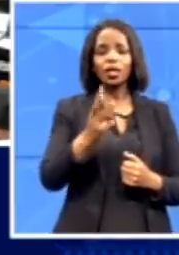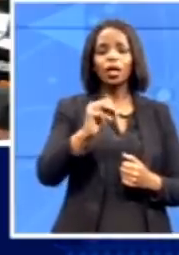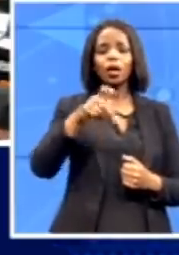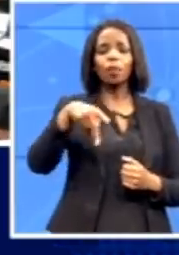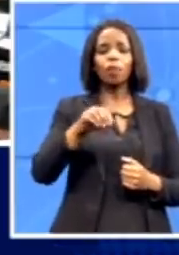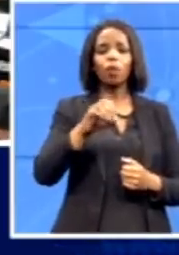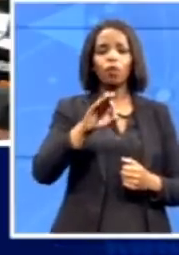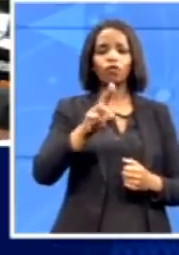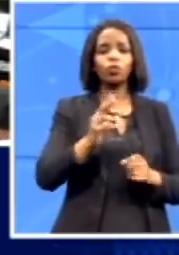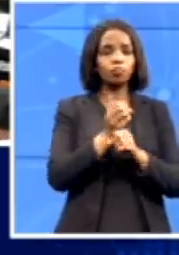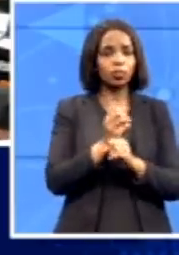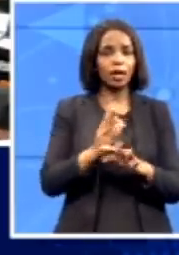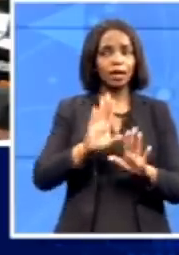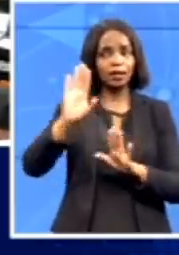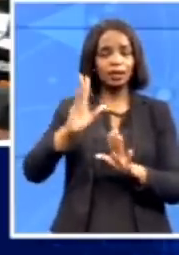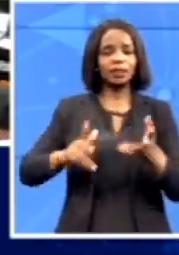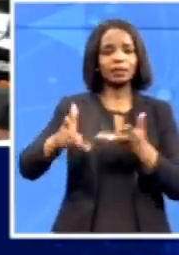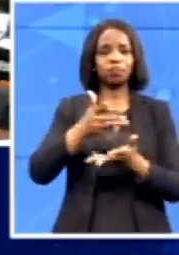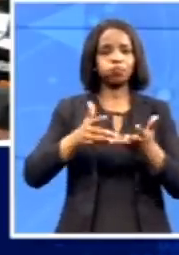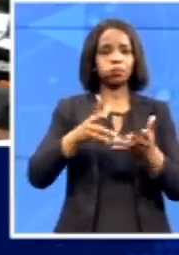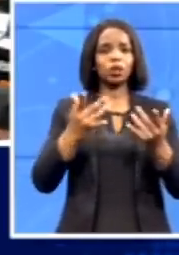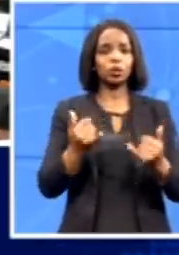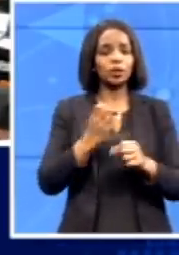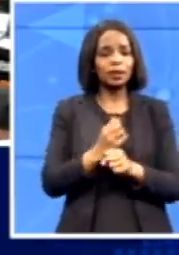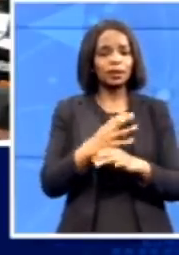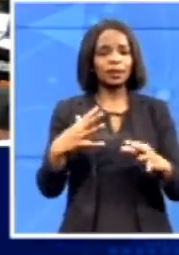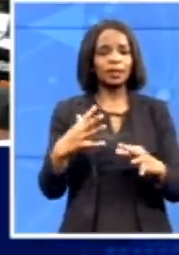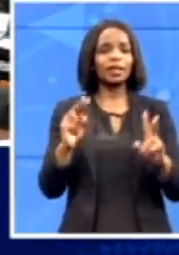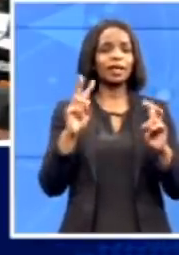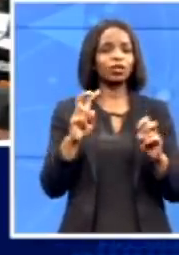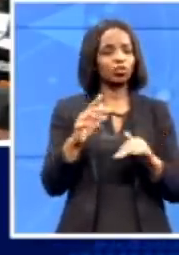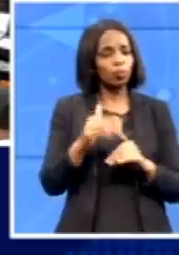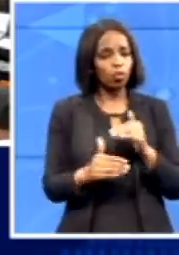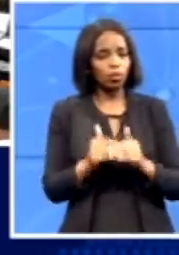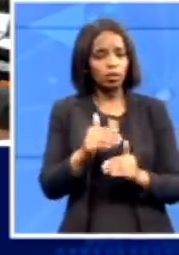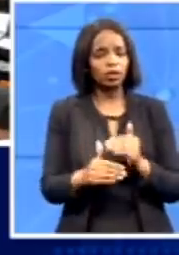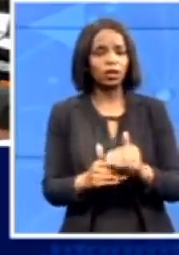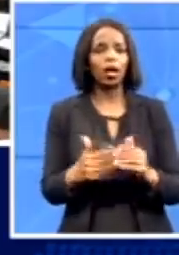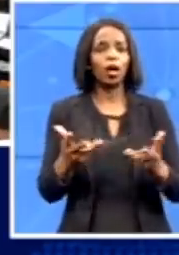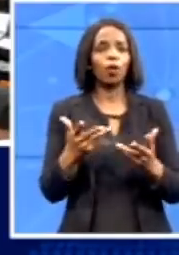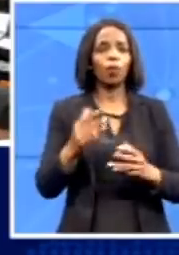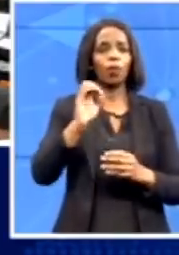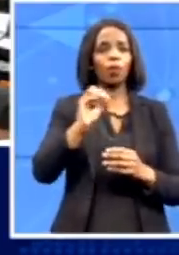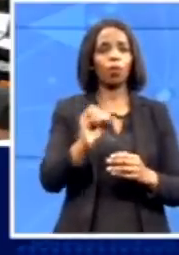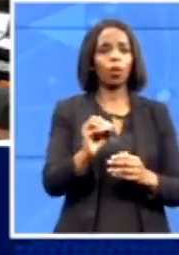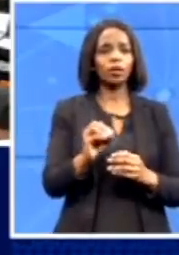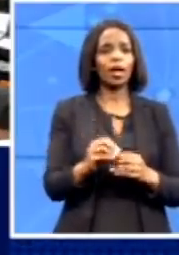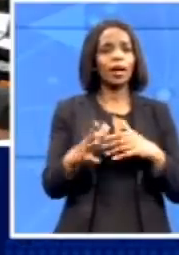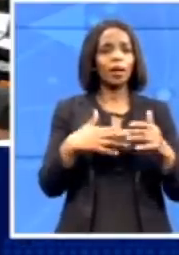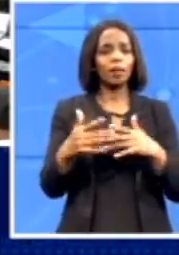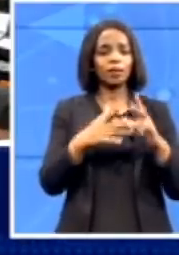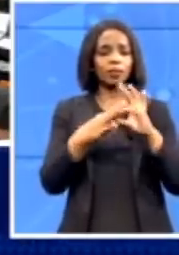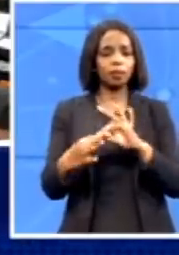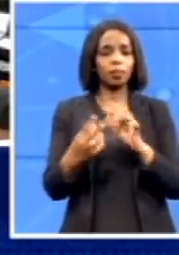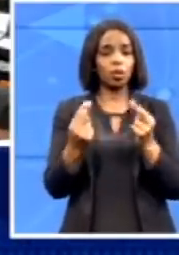on issues around procedure, where there's a matter relating to new evidence that the former president wanted to bring before this